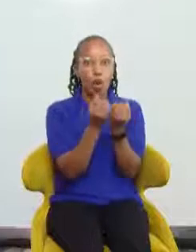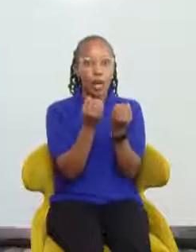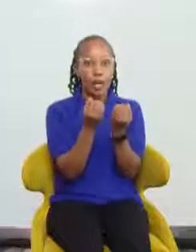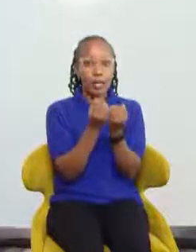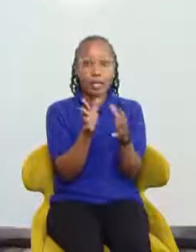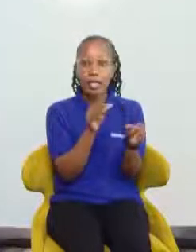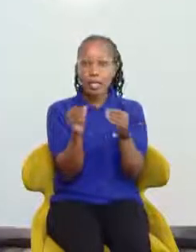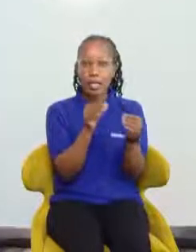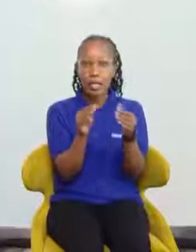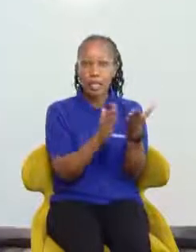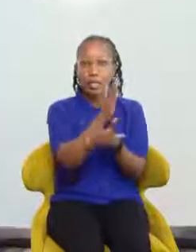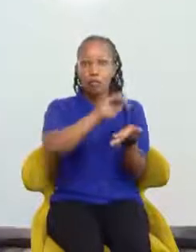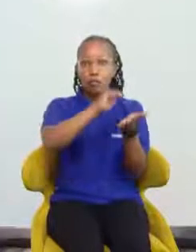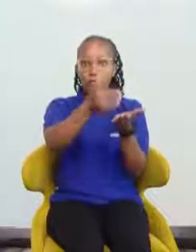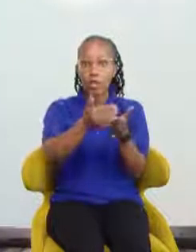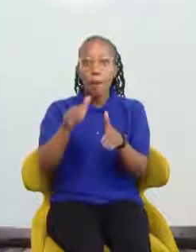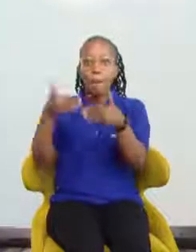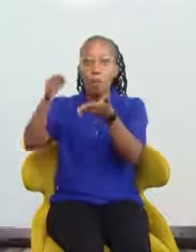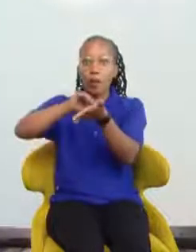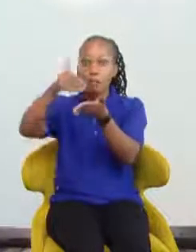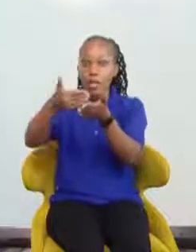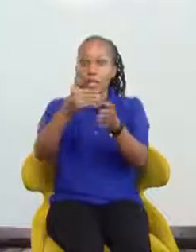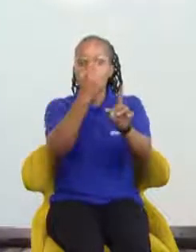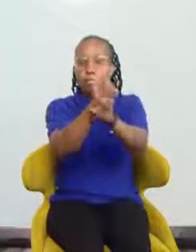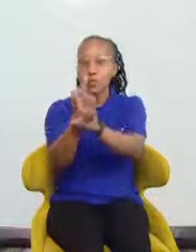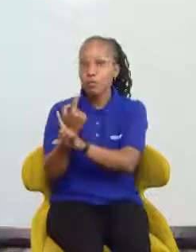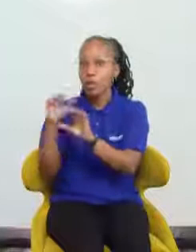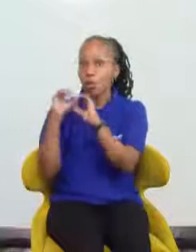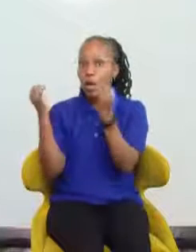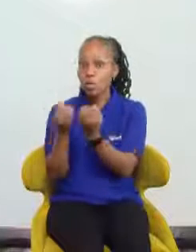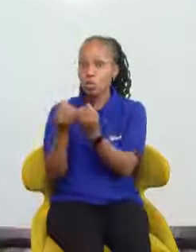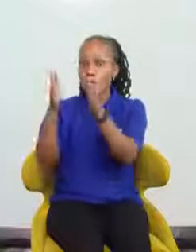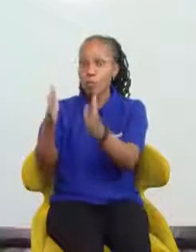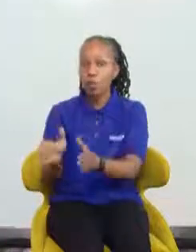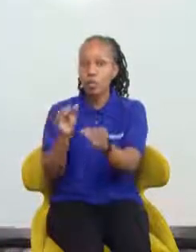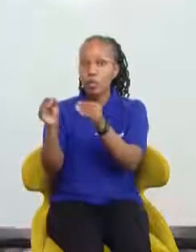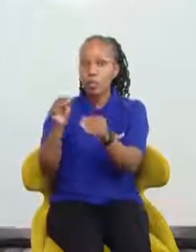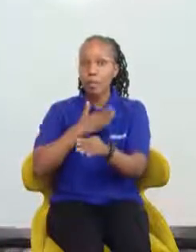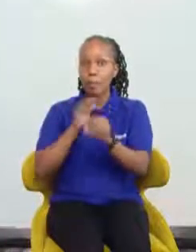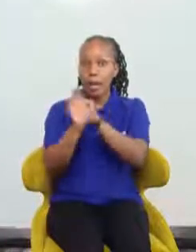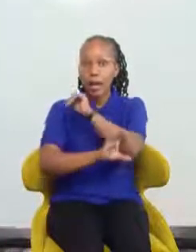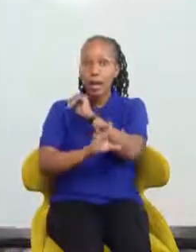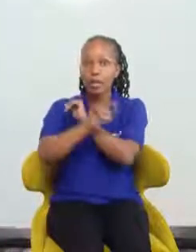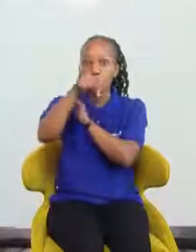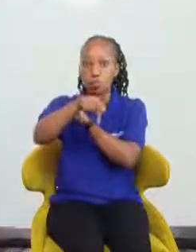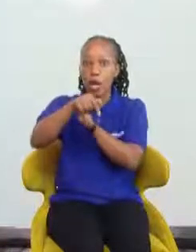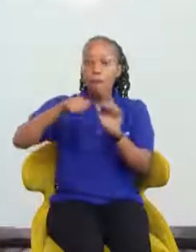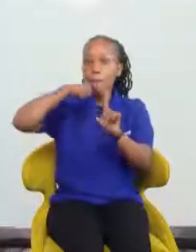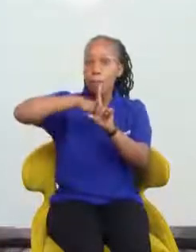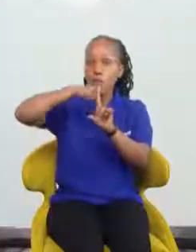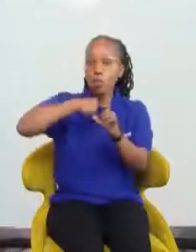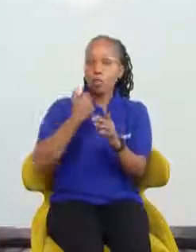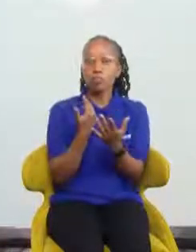for, the Disability Rights Fund, provides funding to different organizations of persons with disabilities in my country to be able to advocate